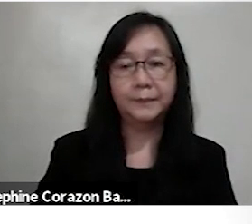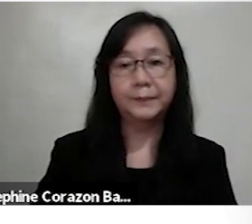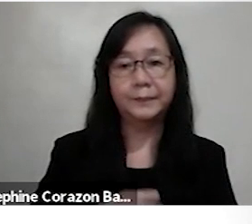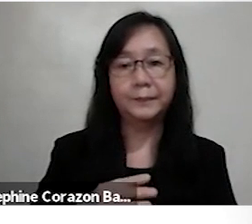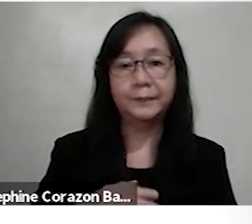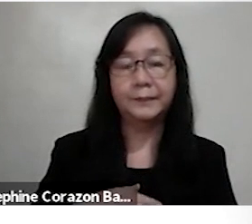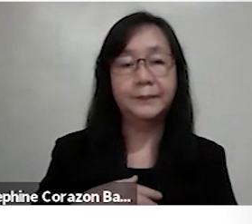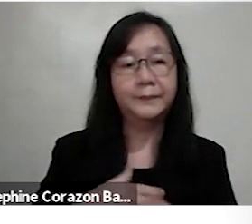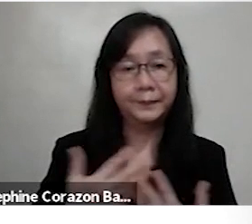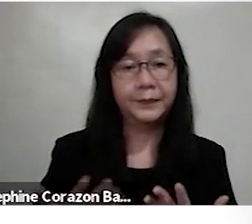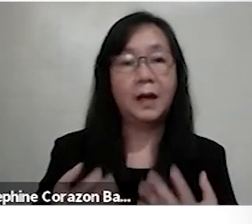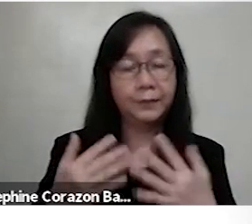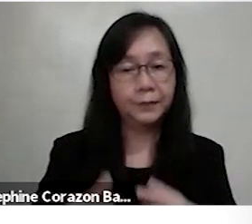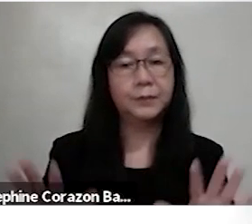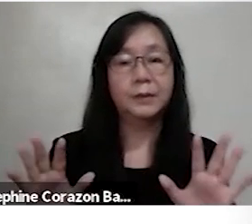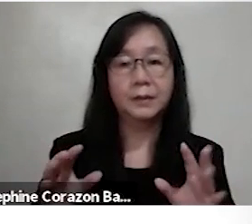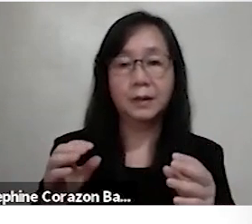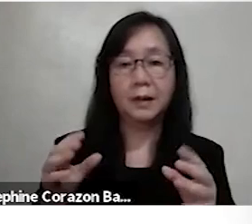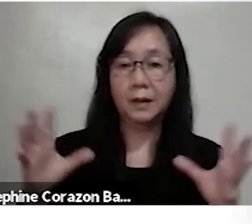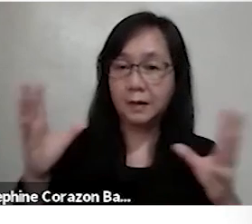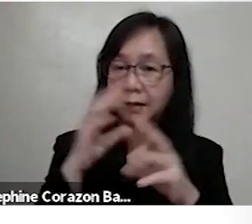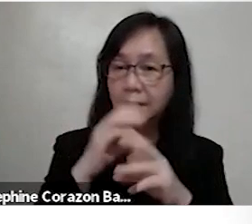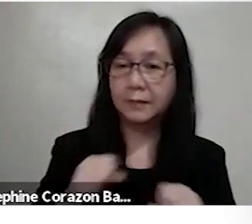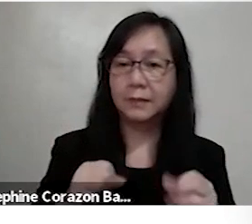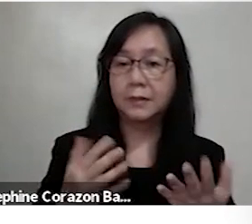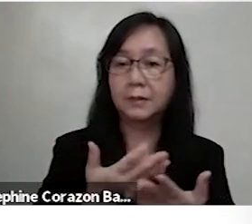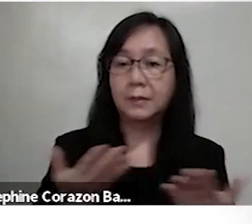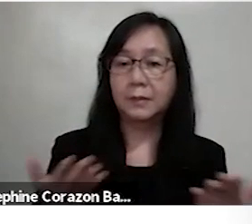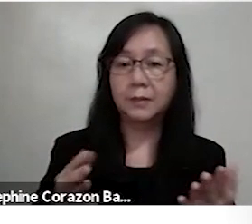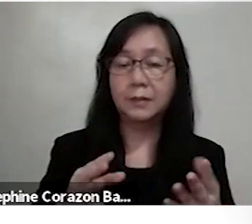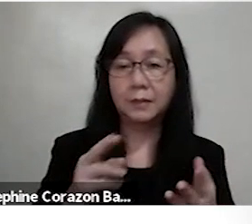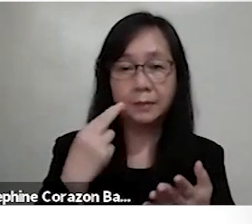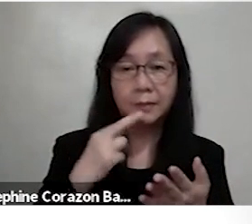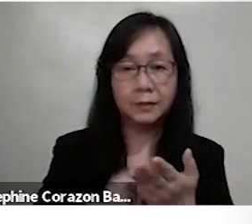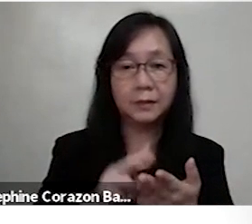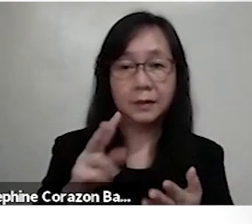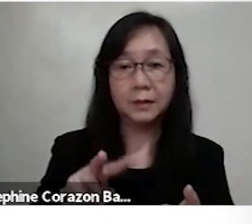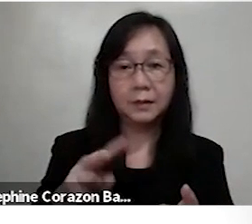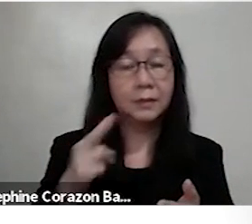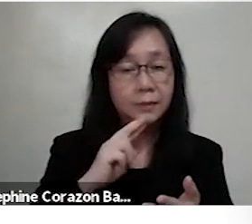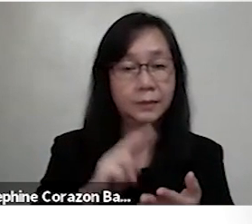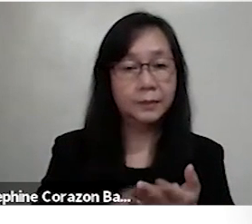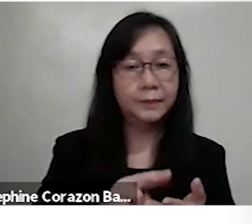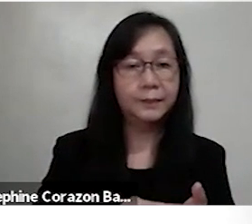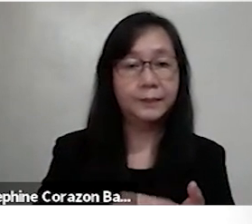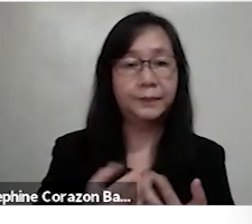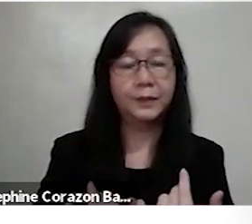management is very useful. And the last recommendation is